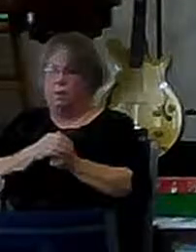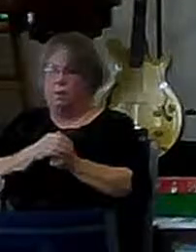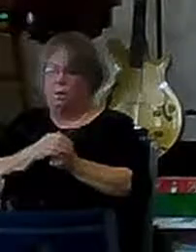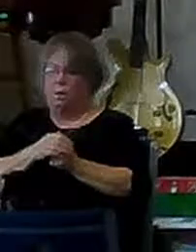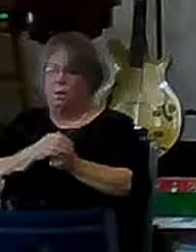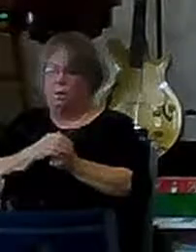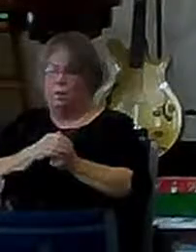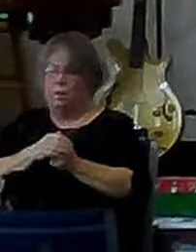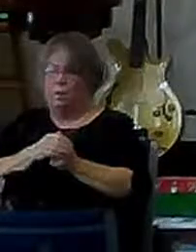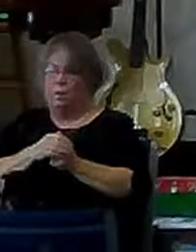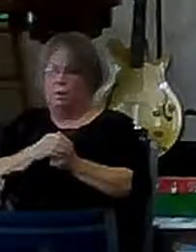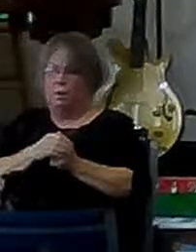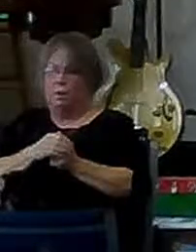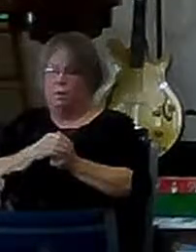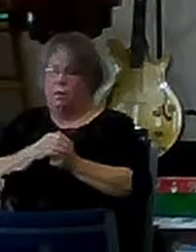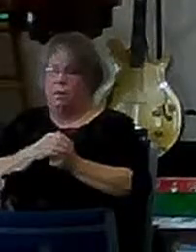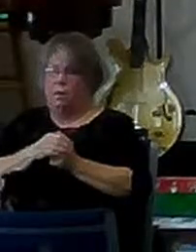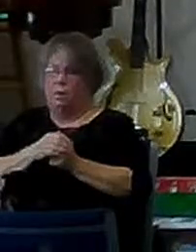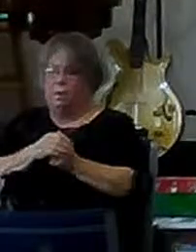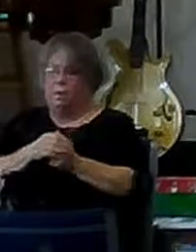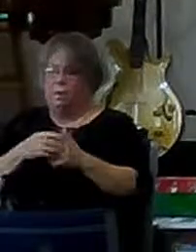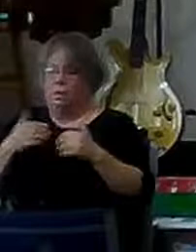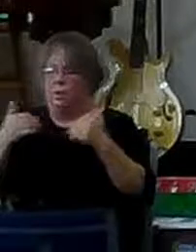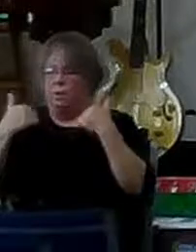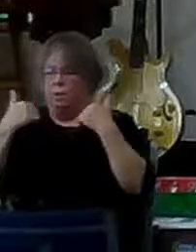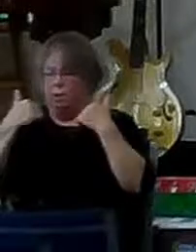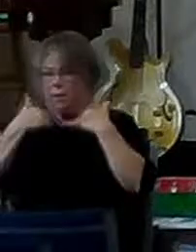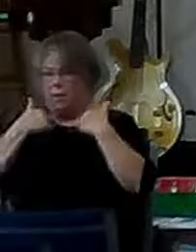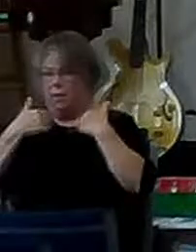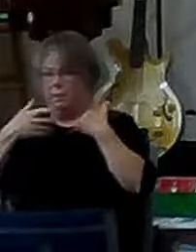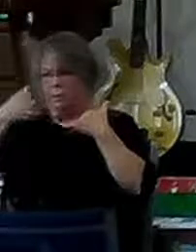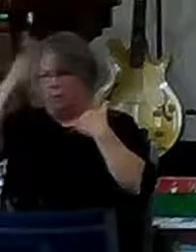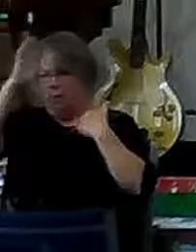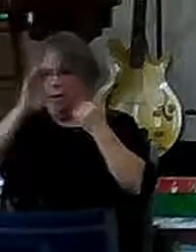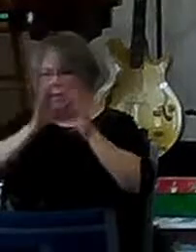to Israel failed?